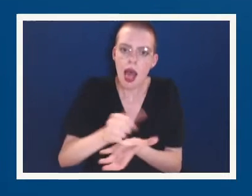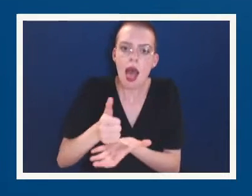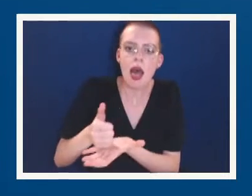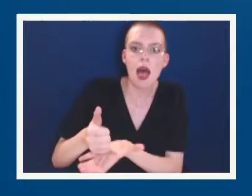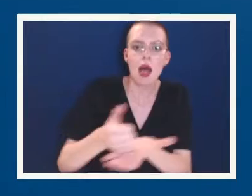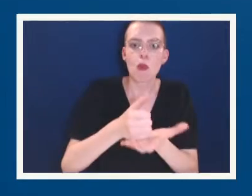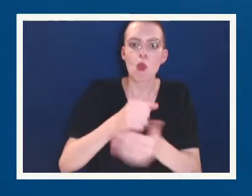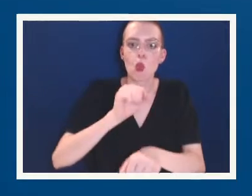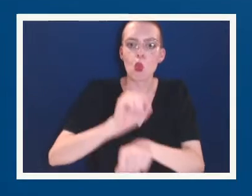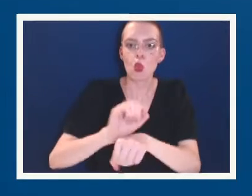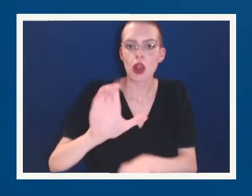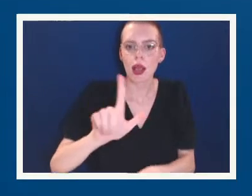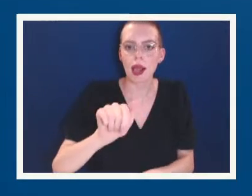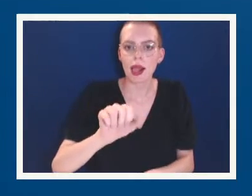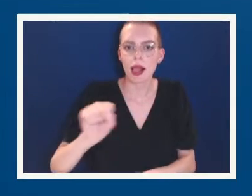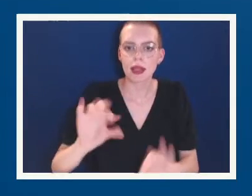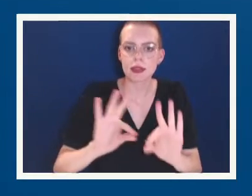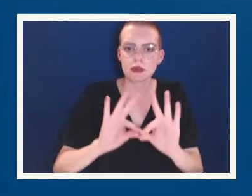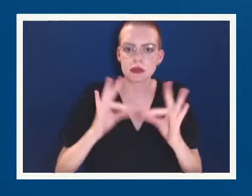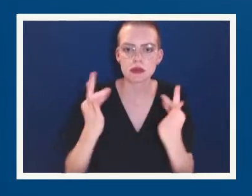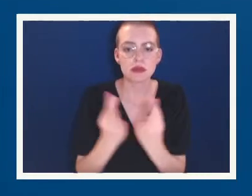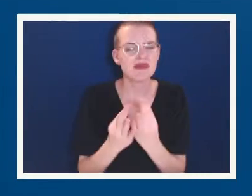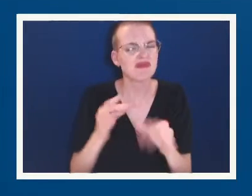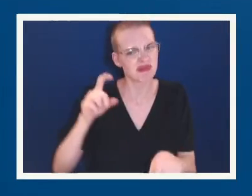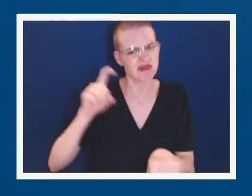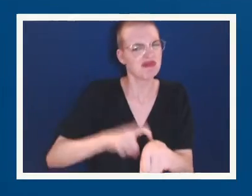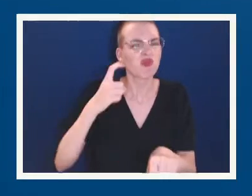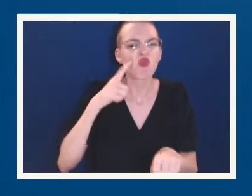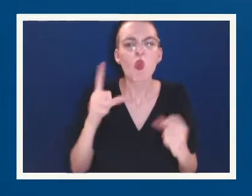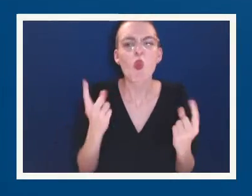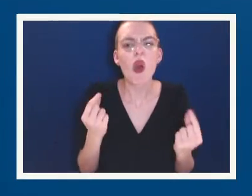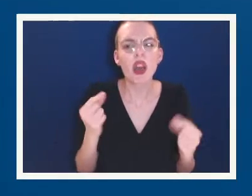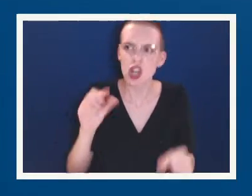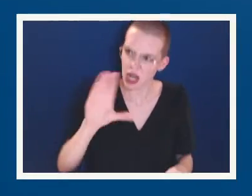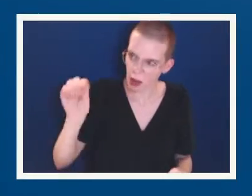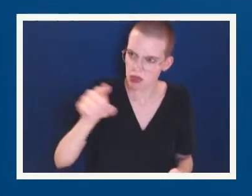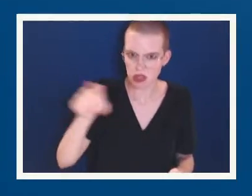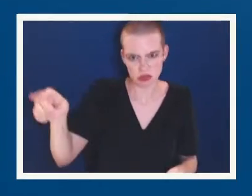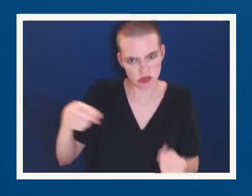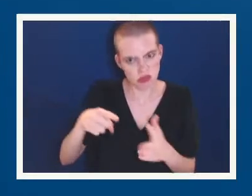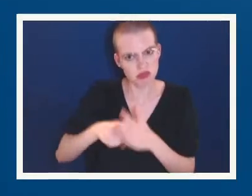biggest corporations begin to pay their fair share, for God's sake.